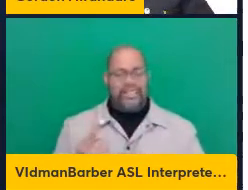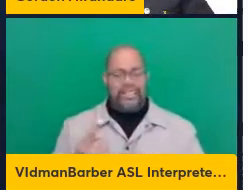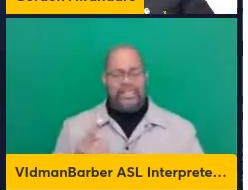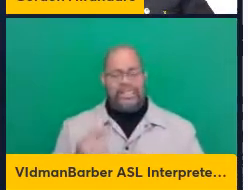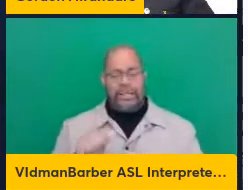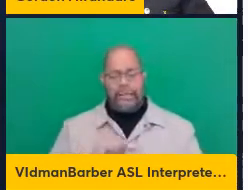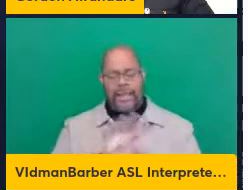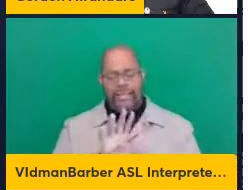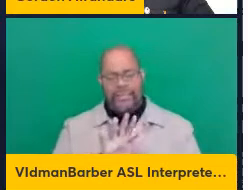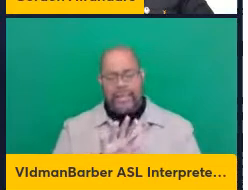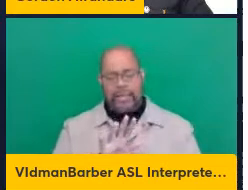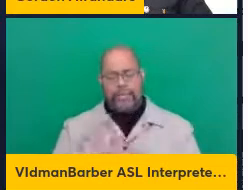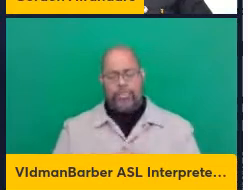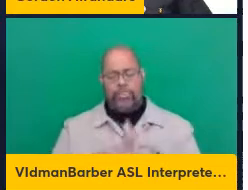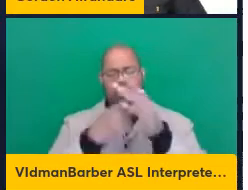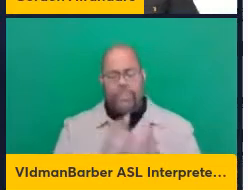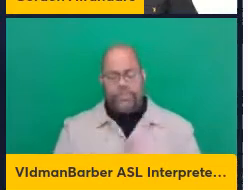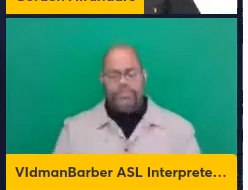pandemic began.